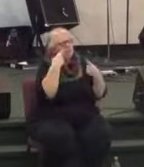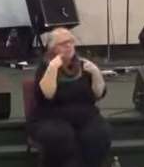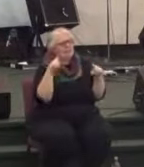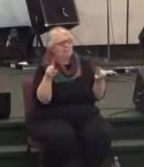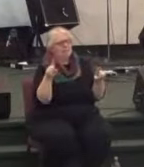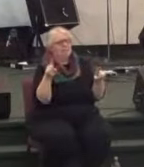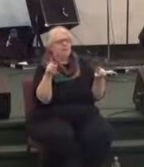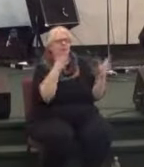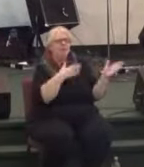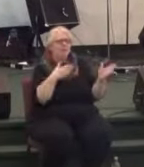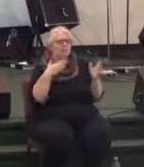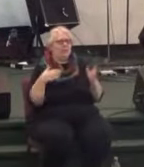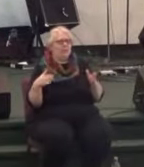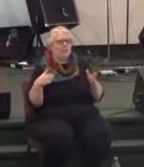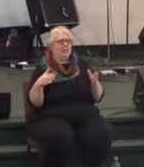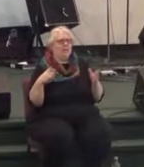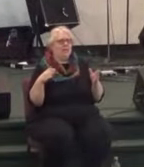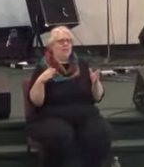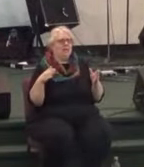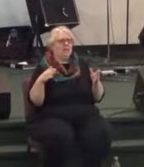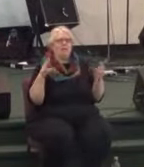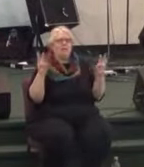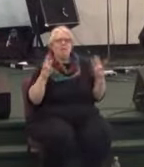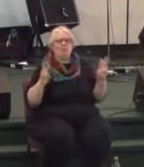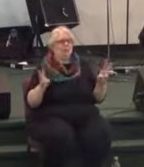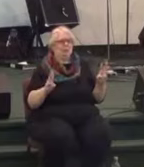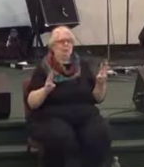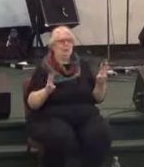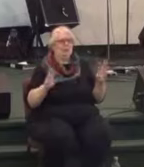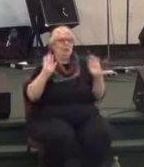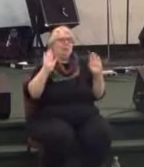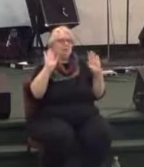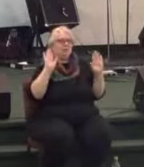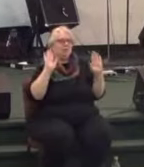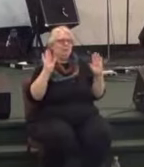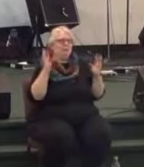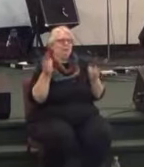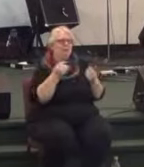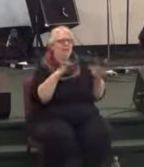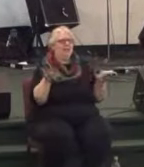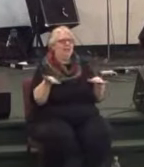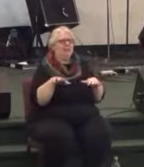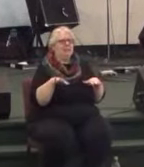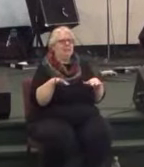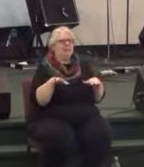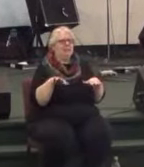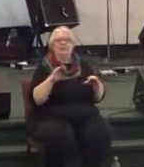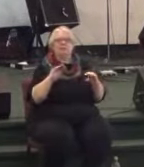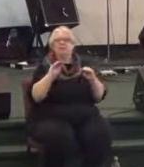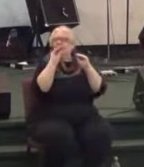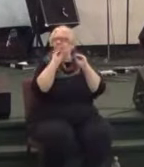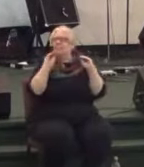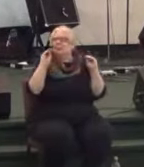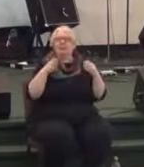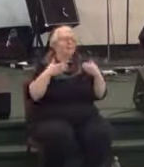We've planned Winter Wonderland. Melissa's kind of decorated the sanctuary and getting some different things up. And we've got some